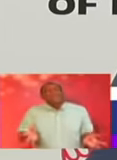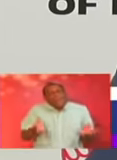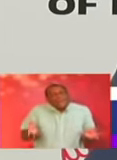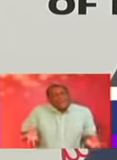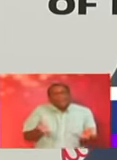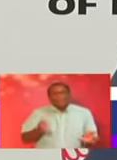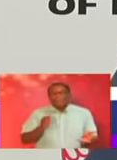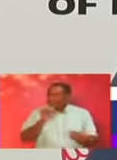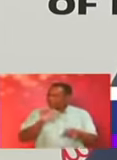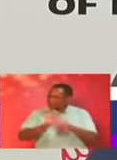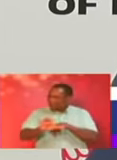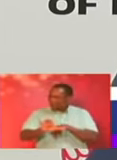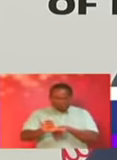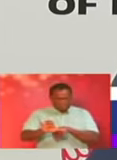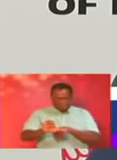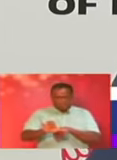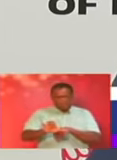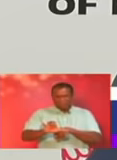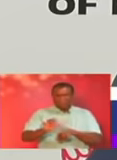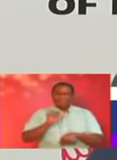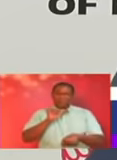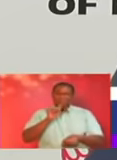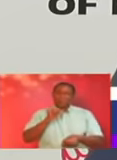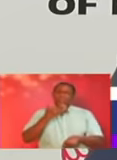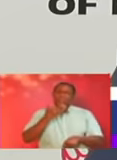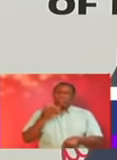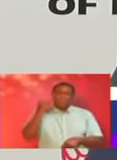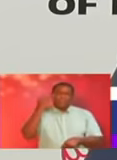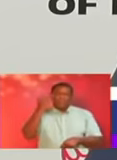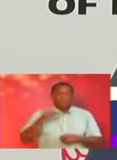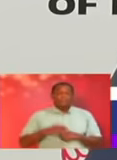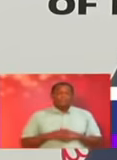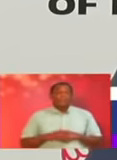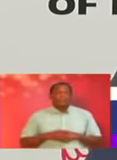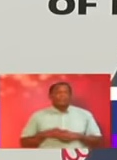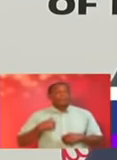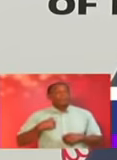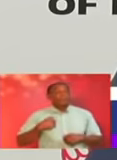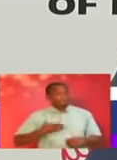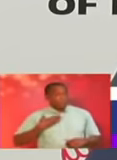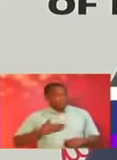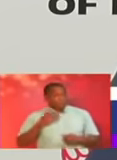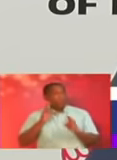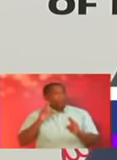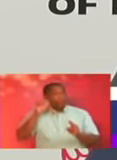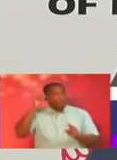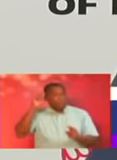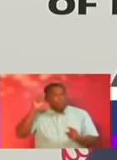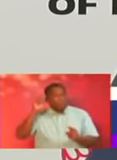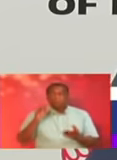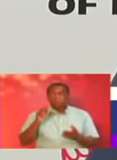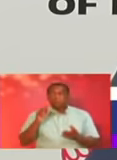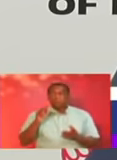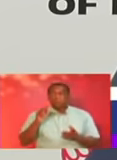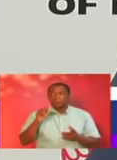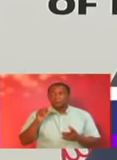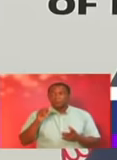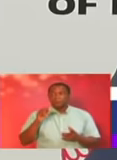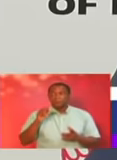I'm glad that my worst fears weren't realized, and the Honorable Prime Minister Gonzalez seems to be